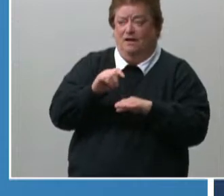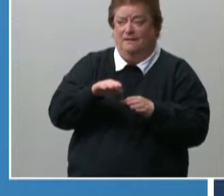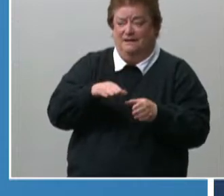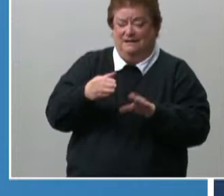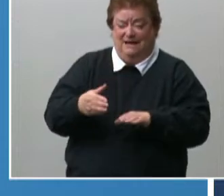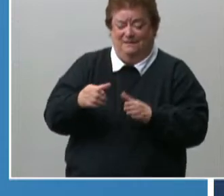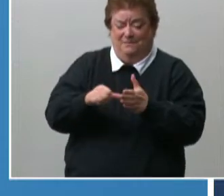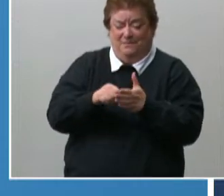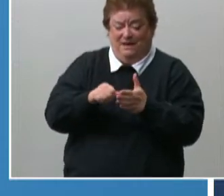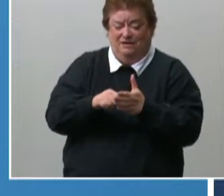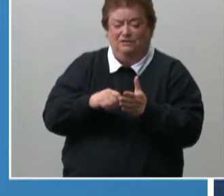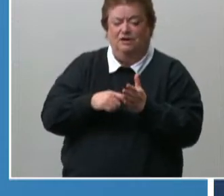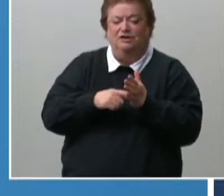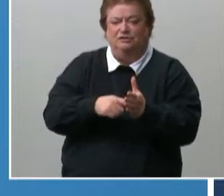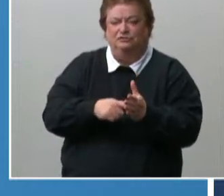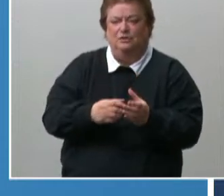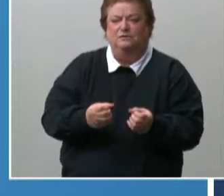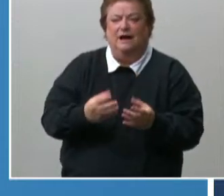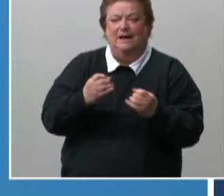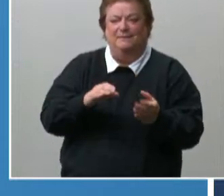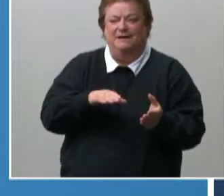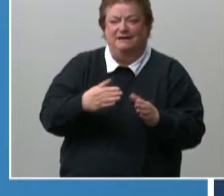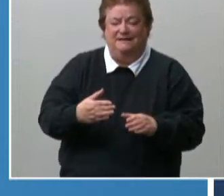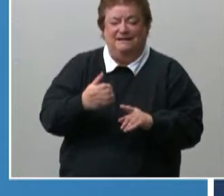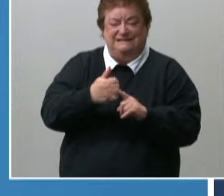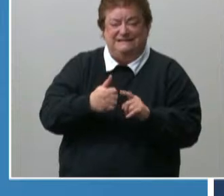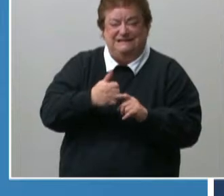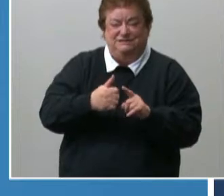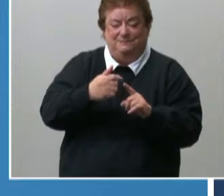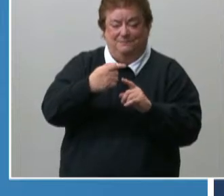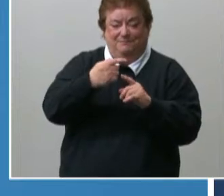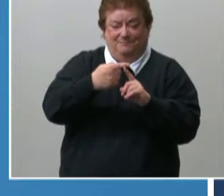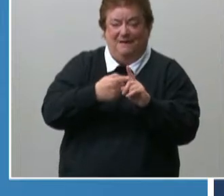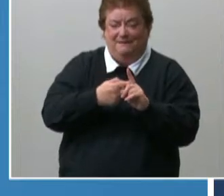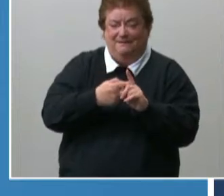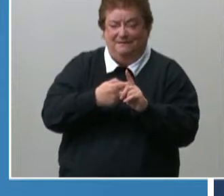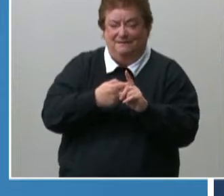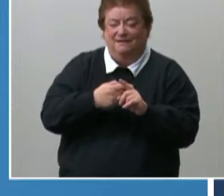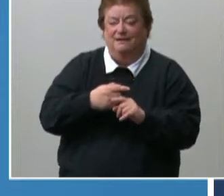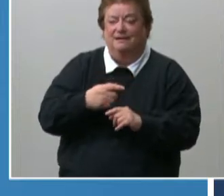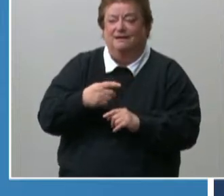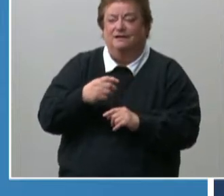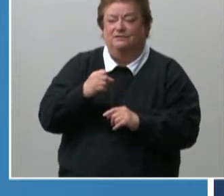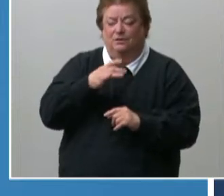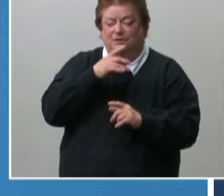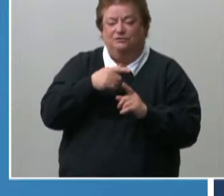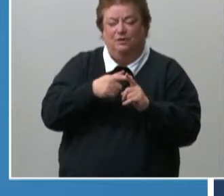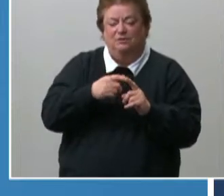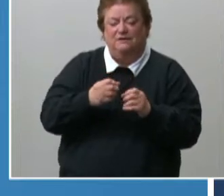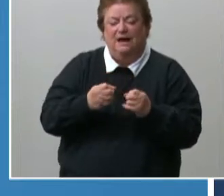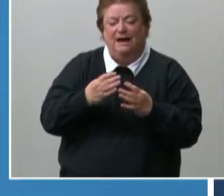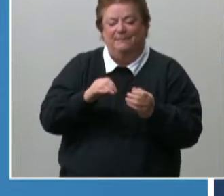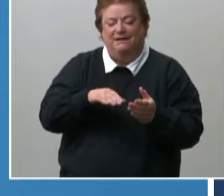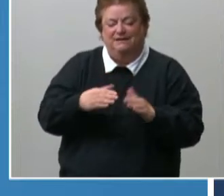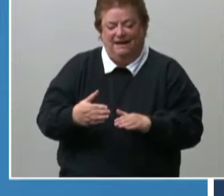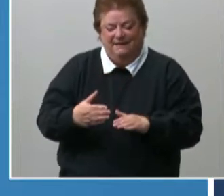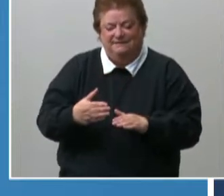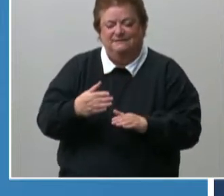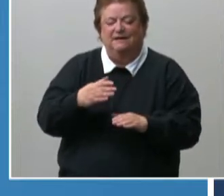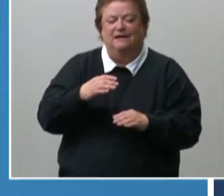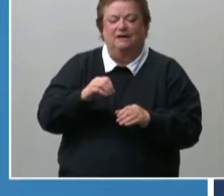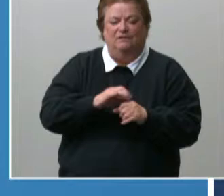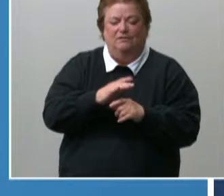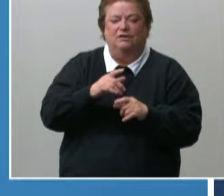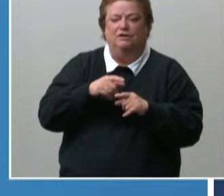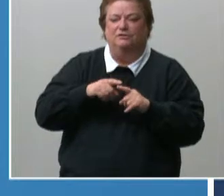of deaths per month in a bar chart. This chart shows the number of deaths due to COVID-19 with the date of death in that given